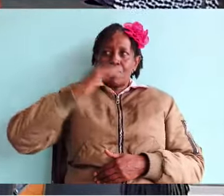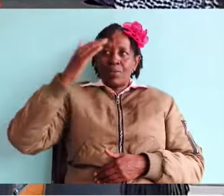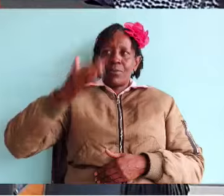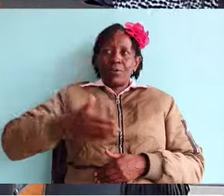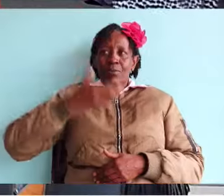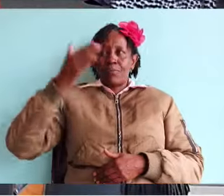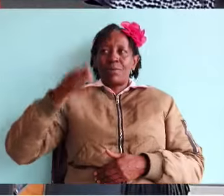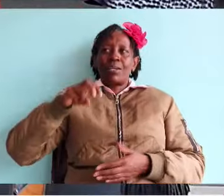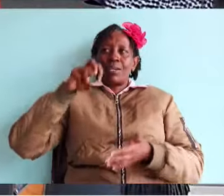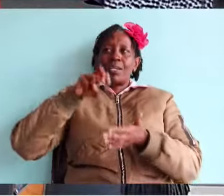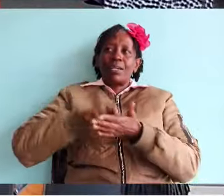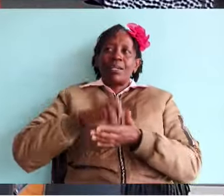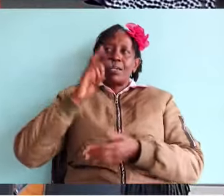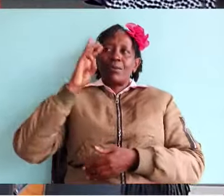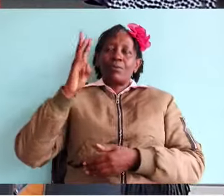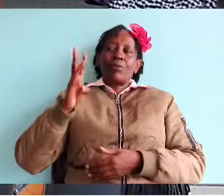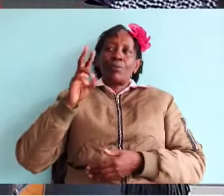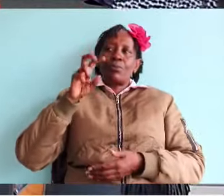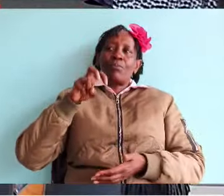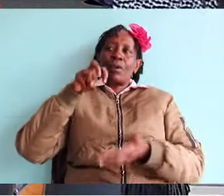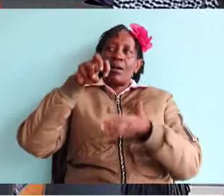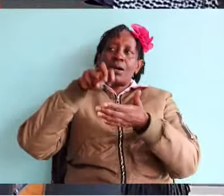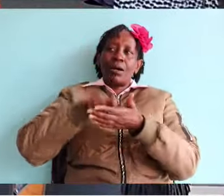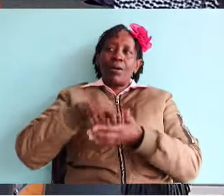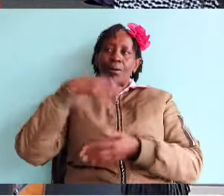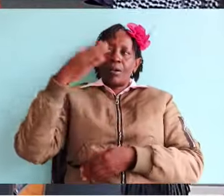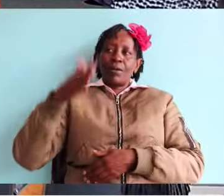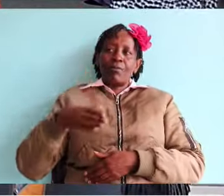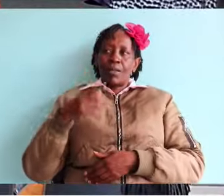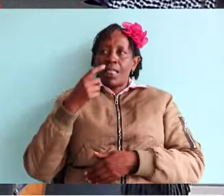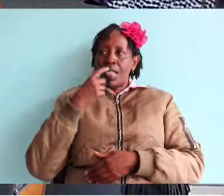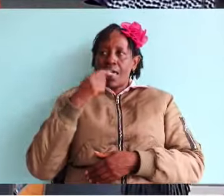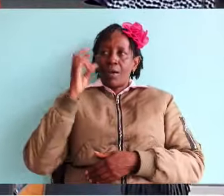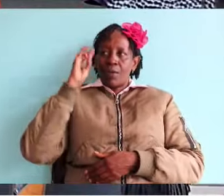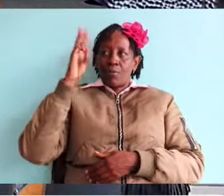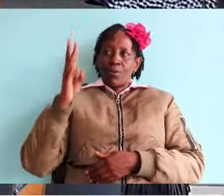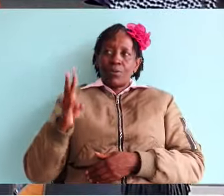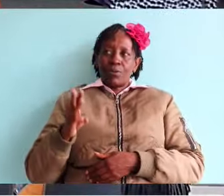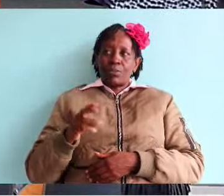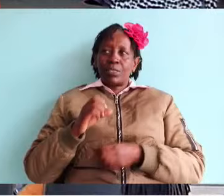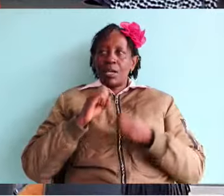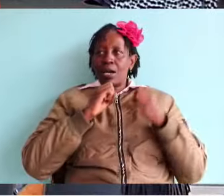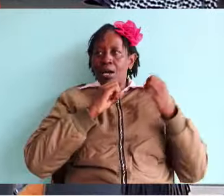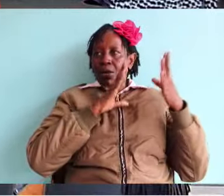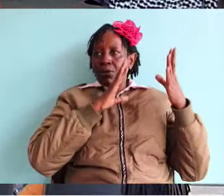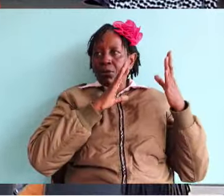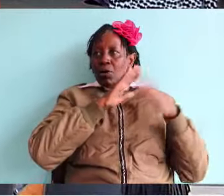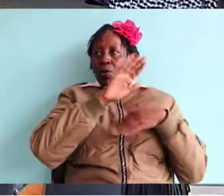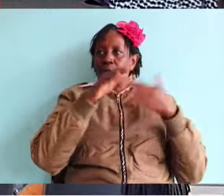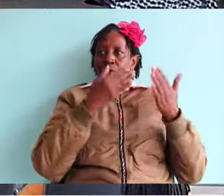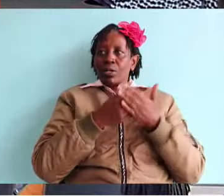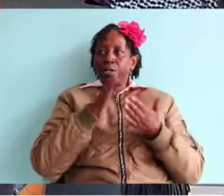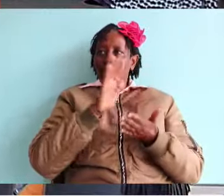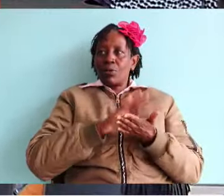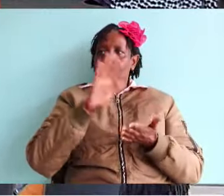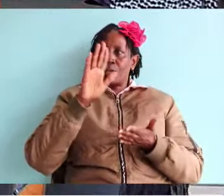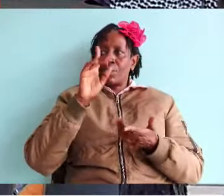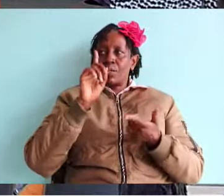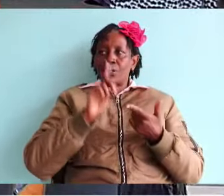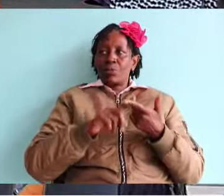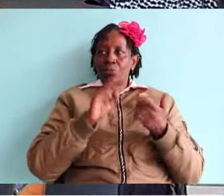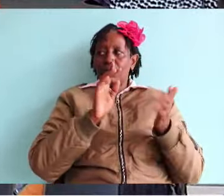Every knee will bow, every tongue will shout, oh